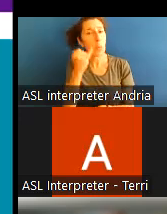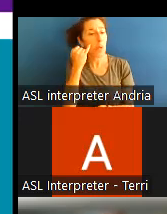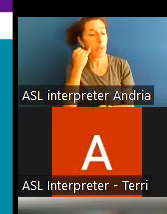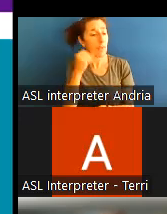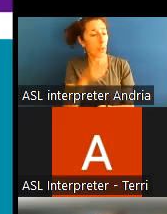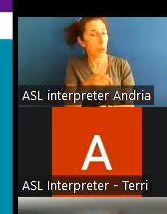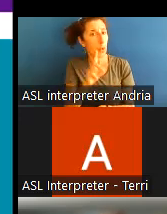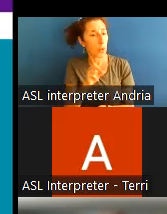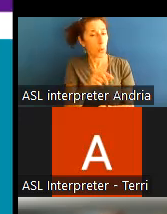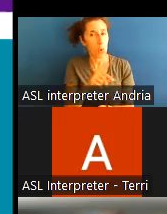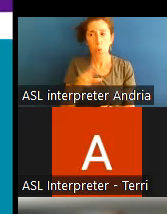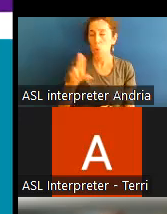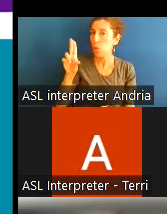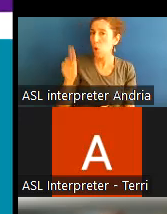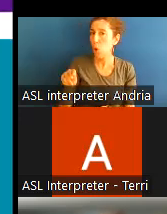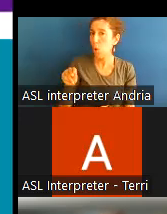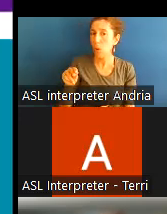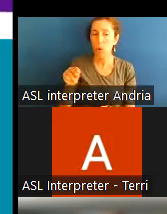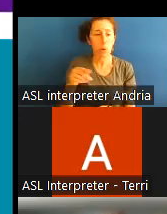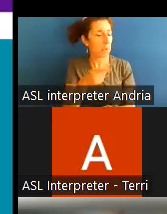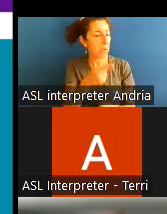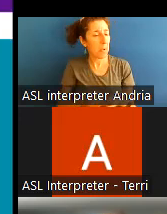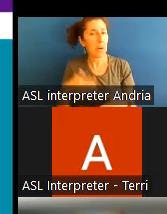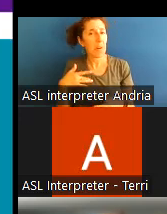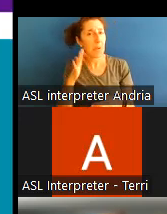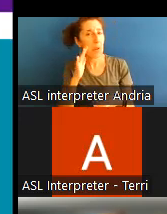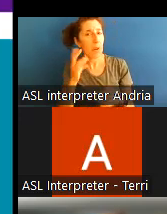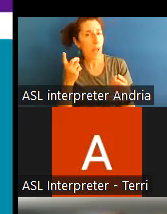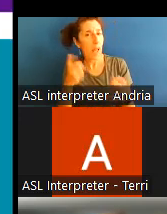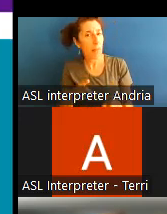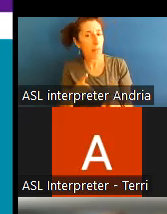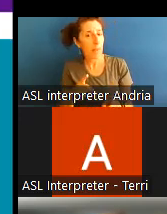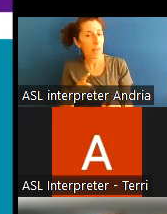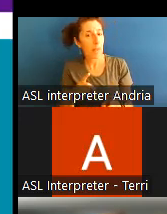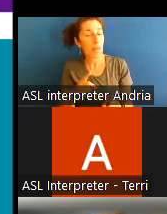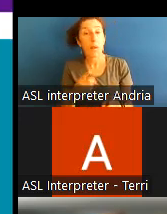Because now you're going to find out what is the consequence.